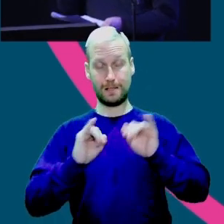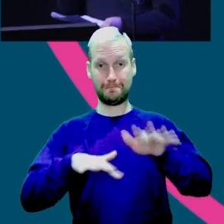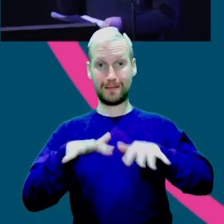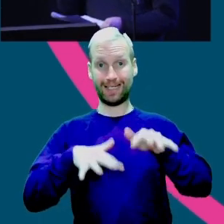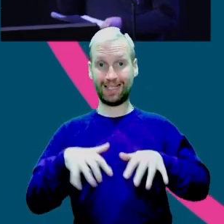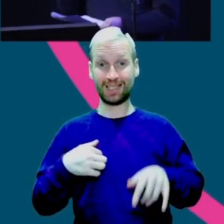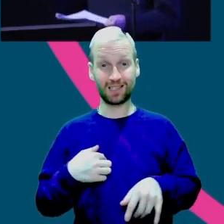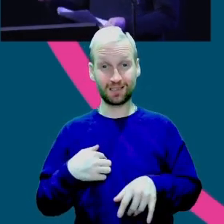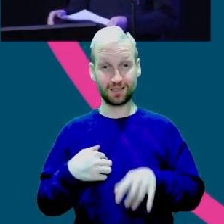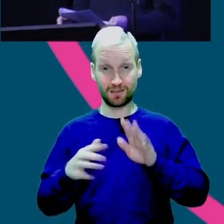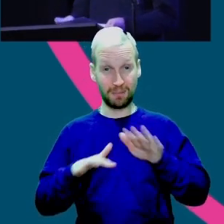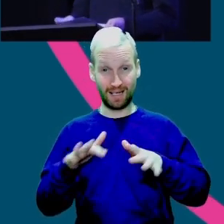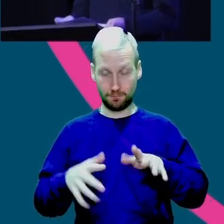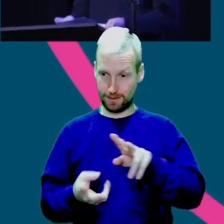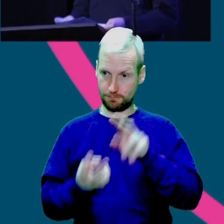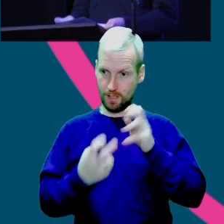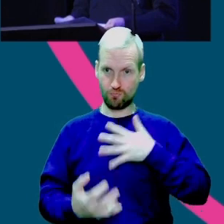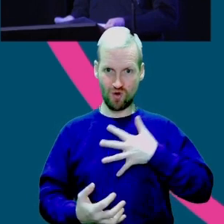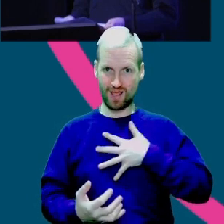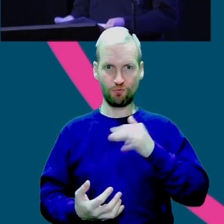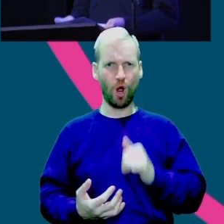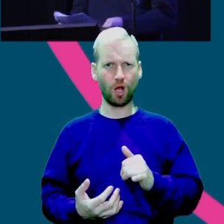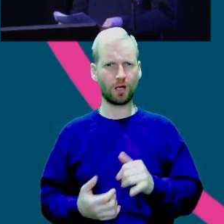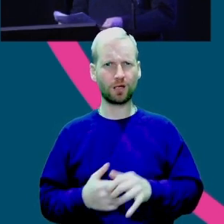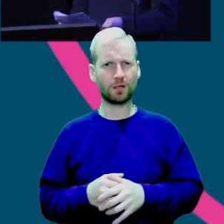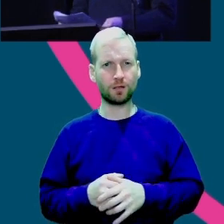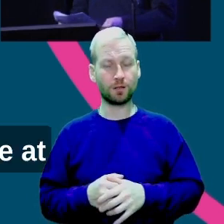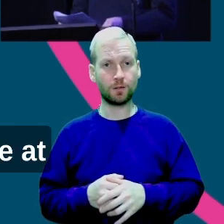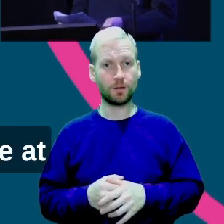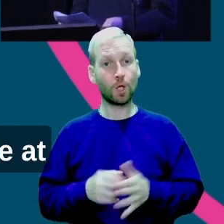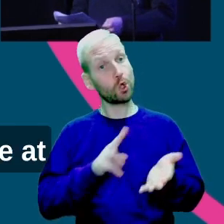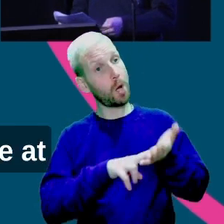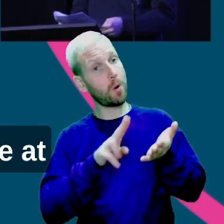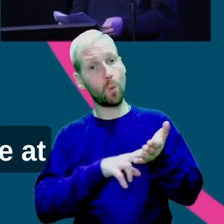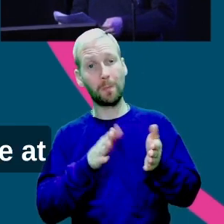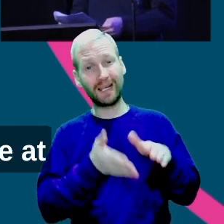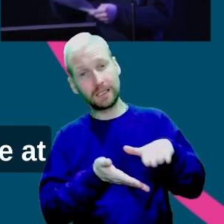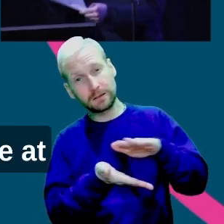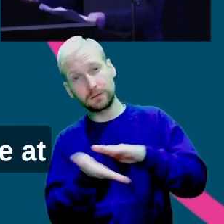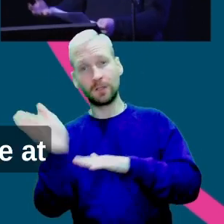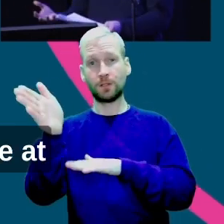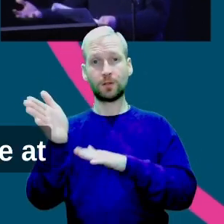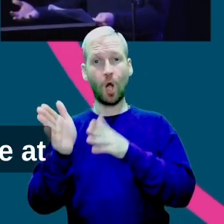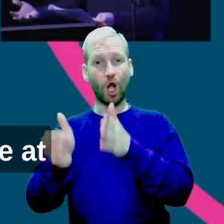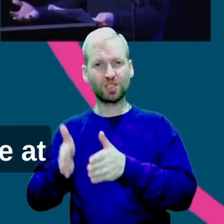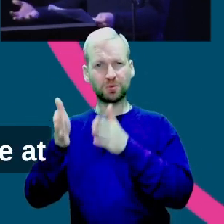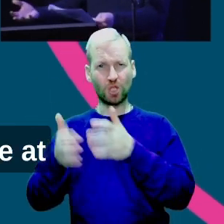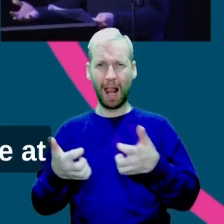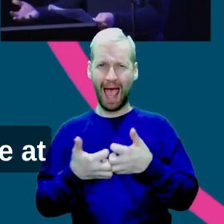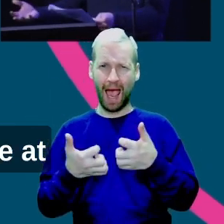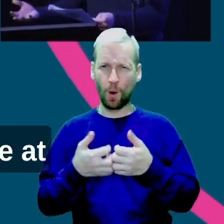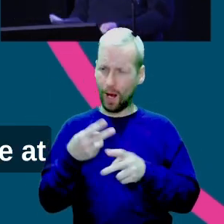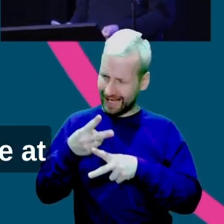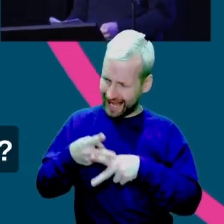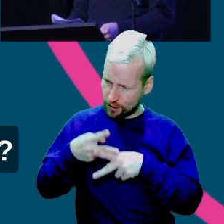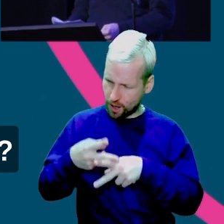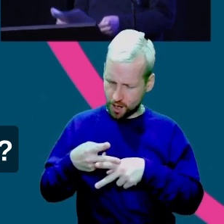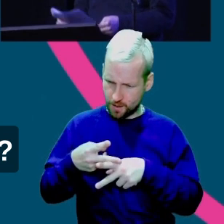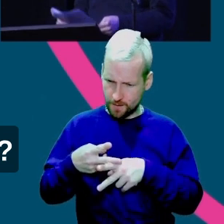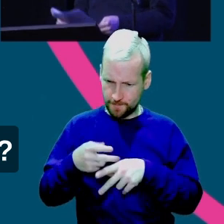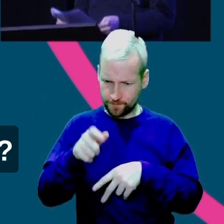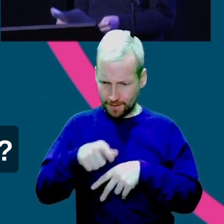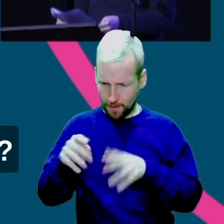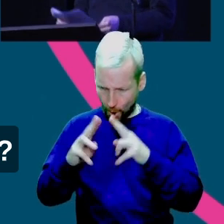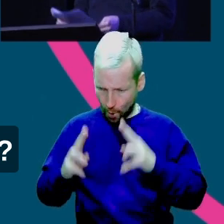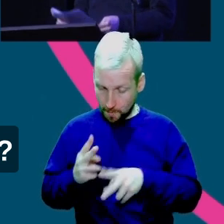in any other situation, that would have triggered an admission. How could we potentially enable carers and people at home